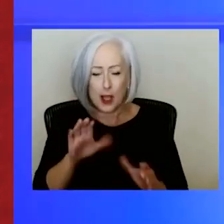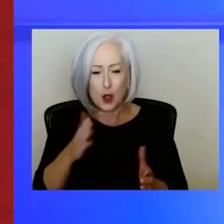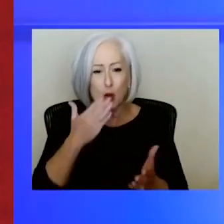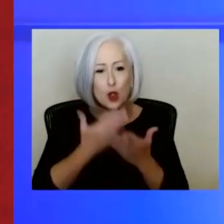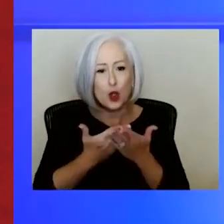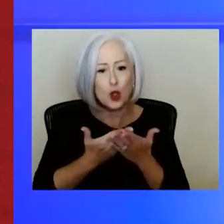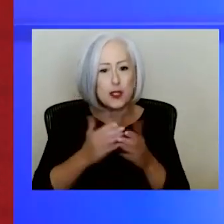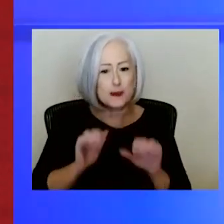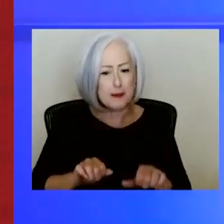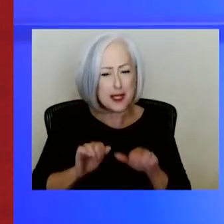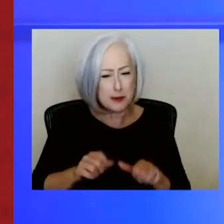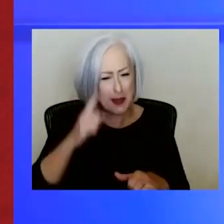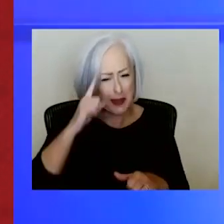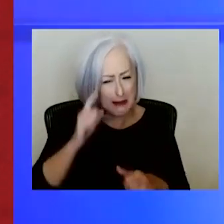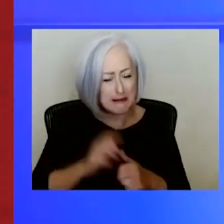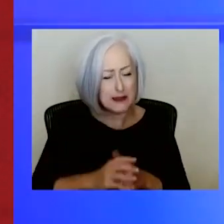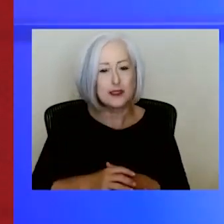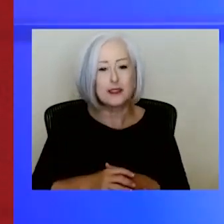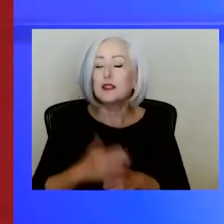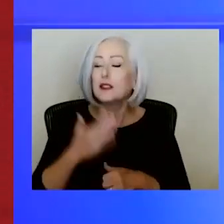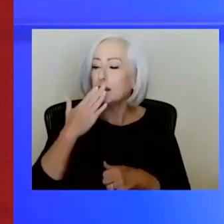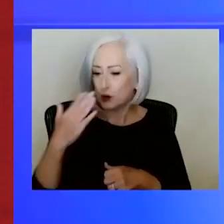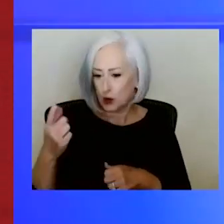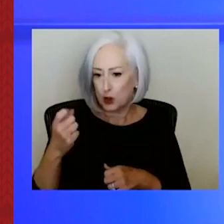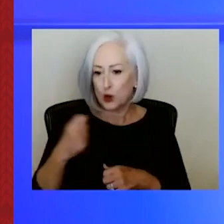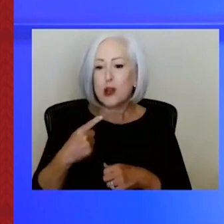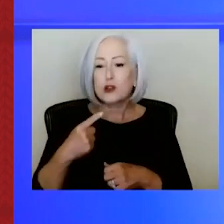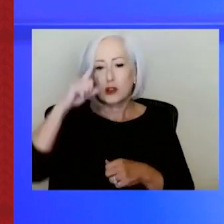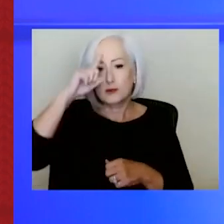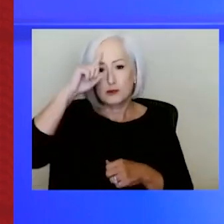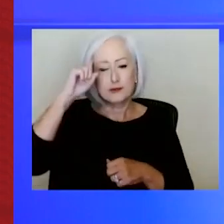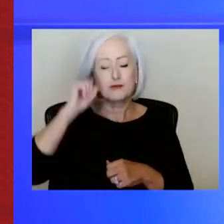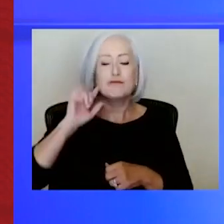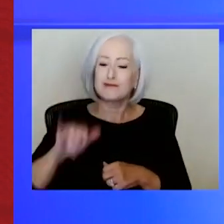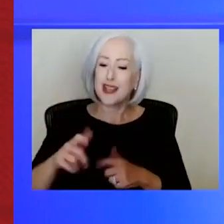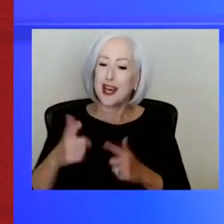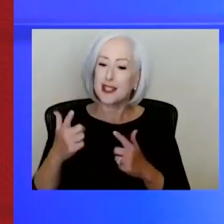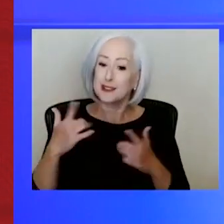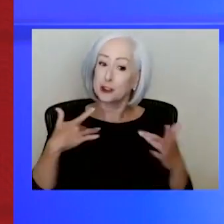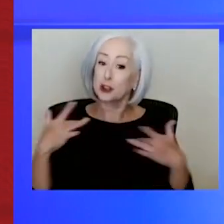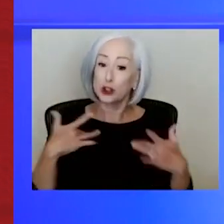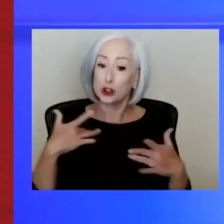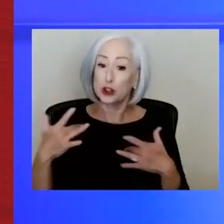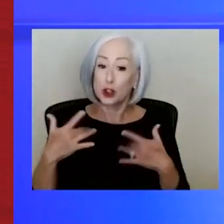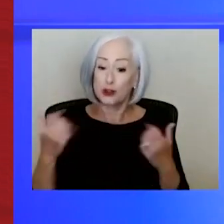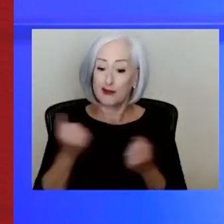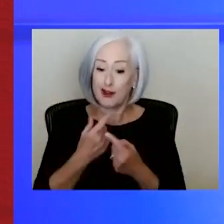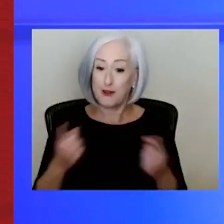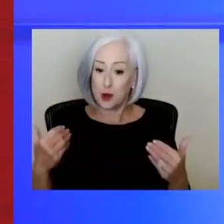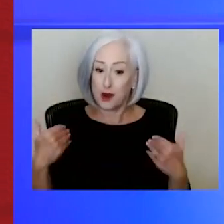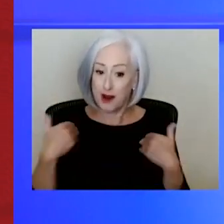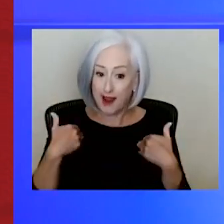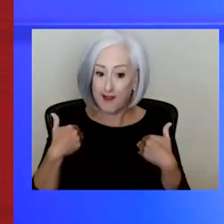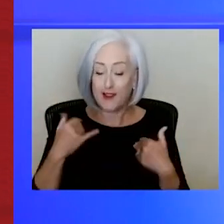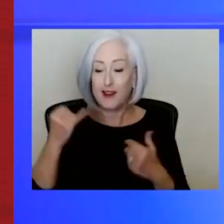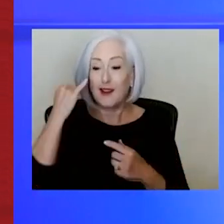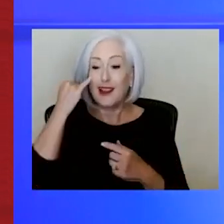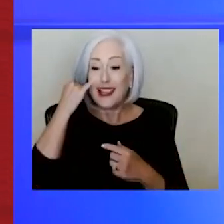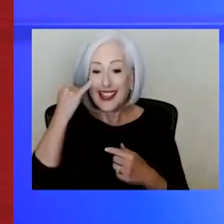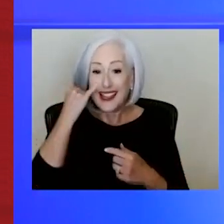think that's a great question, and that obviously is the big concern that everybody has, that whenever we sort of deviate from our